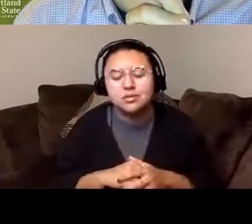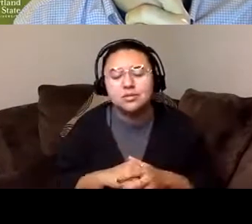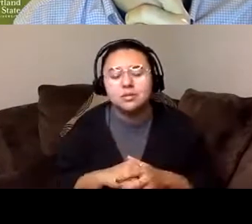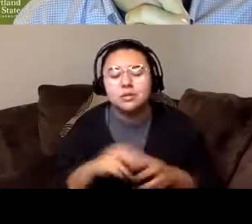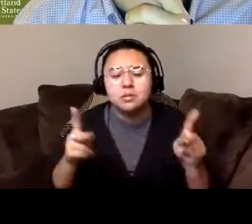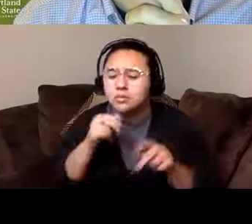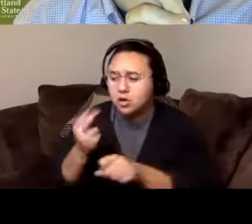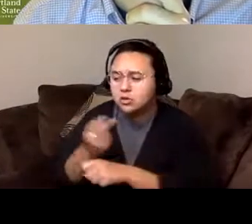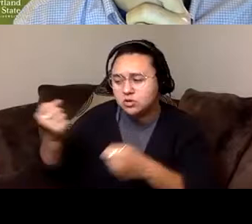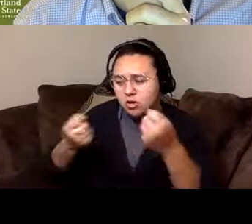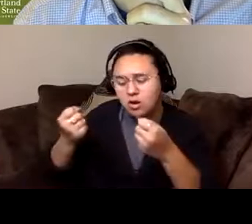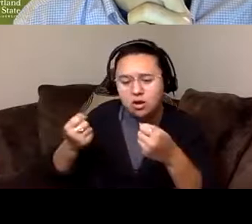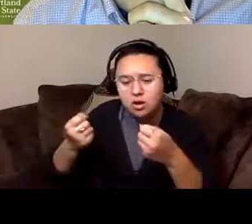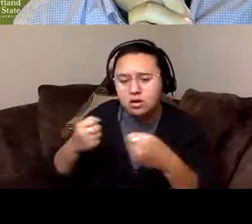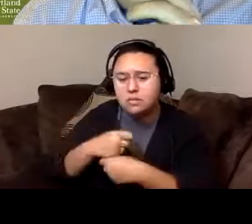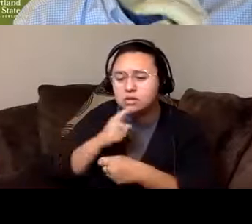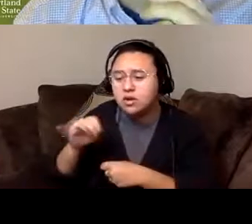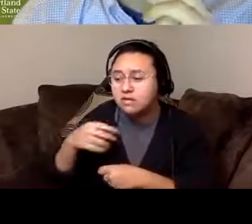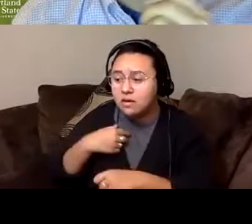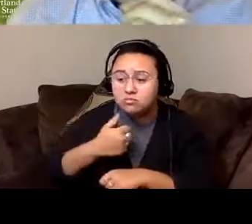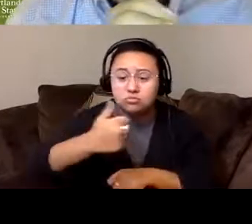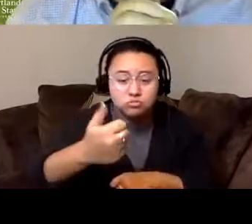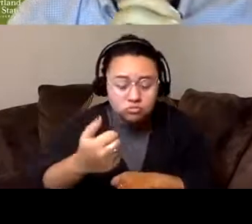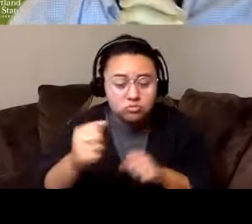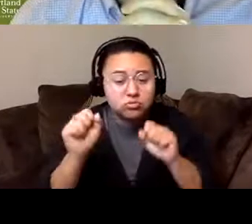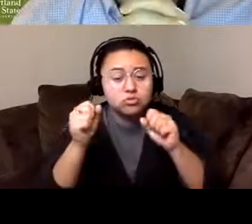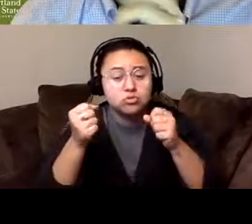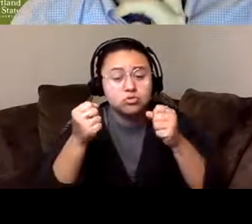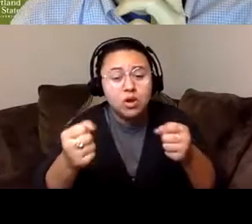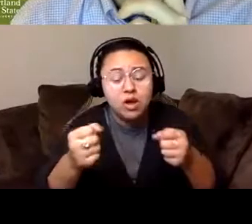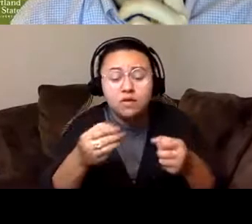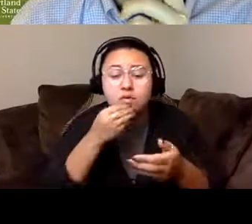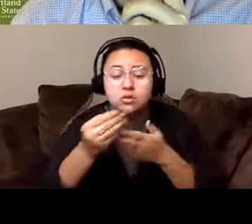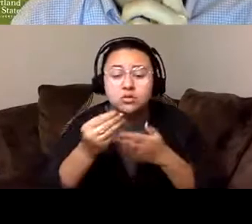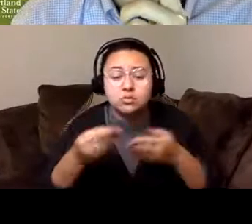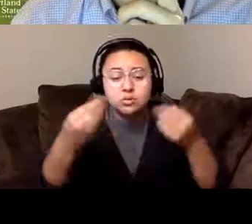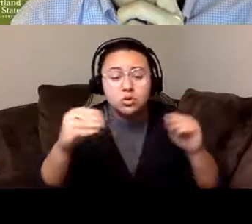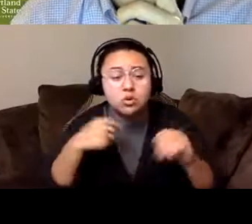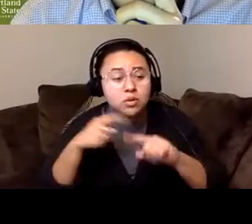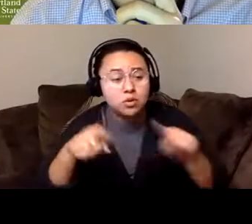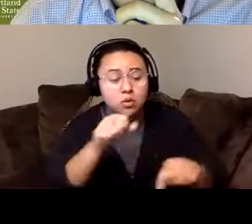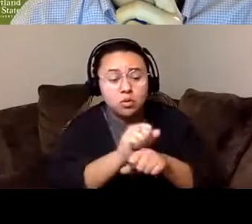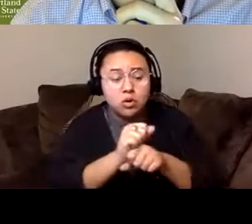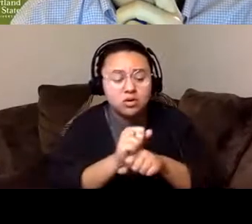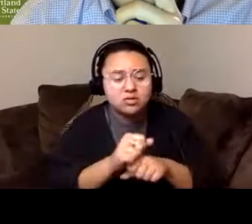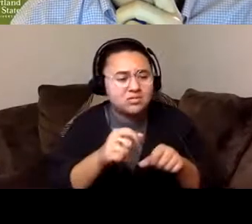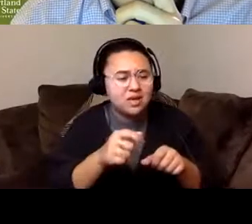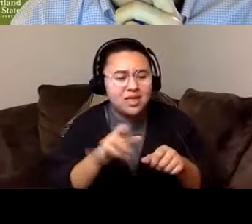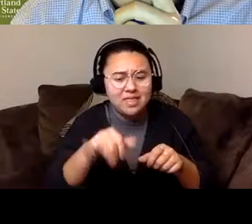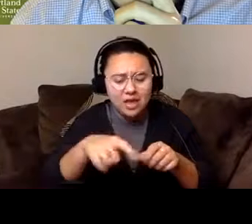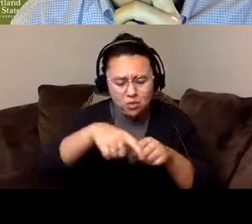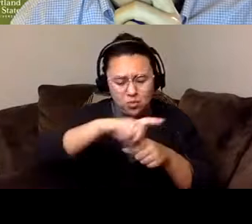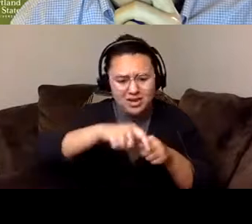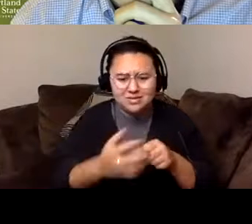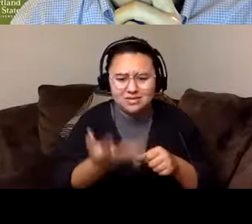cars and making sure that if they have to travel to the grocery store, if they have to travel to work, and they live 5 miles within that radius, that there's